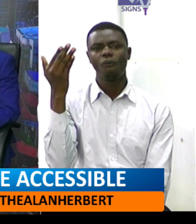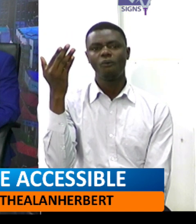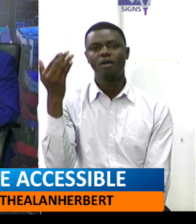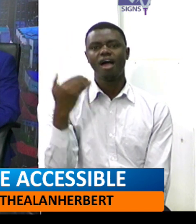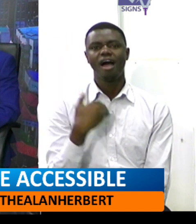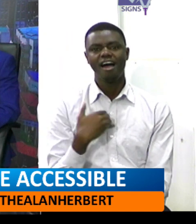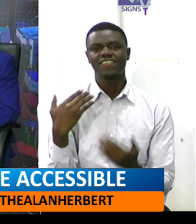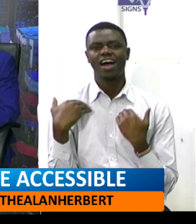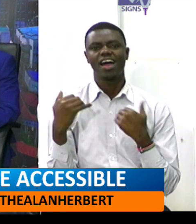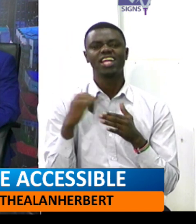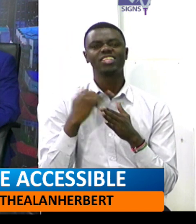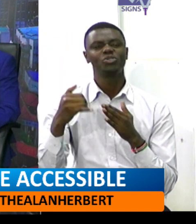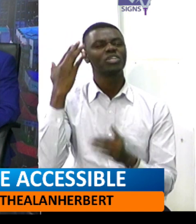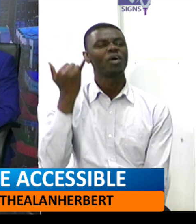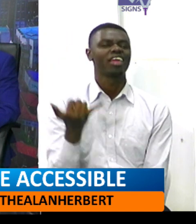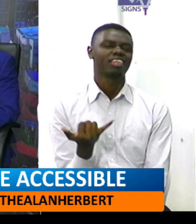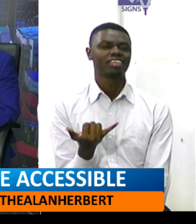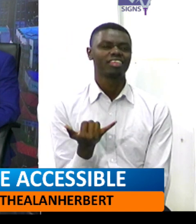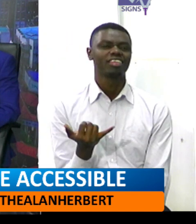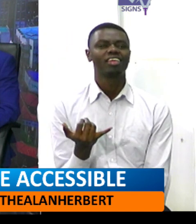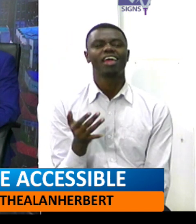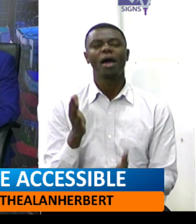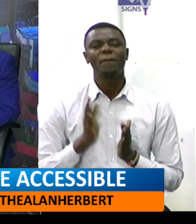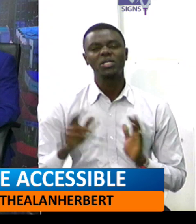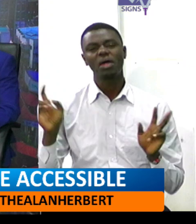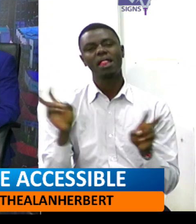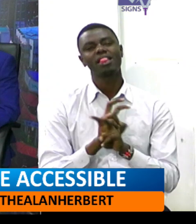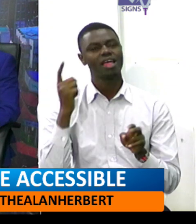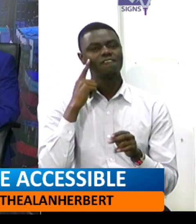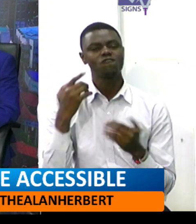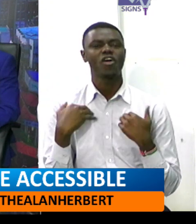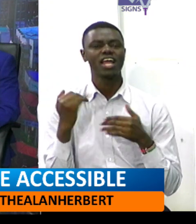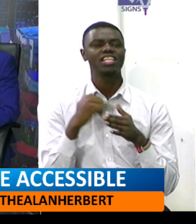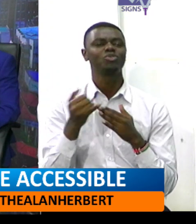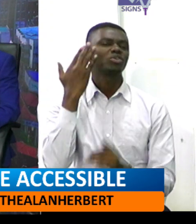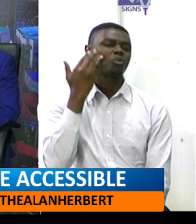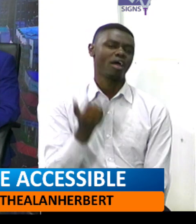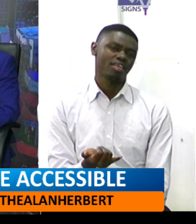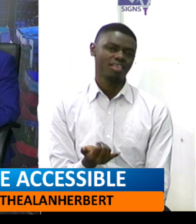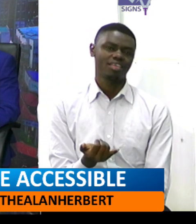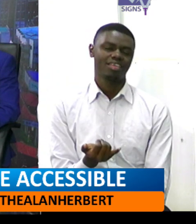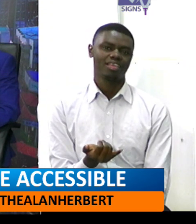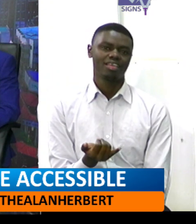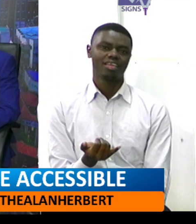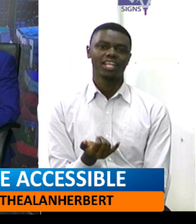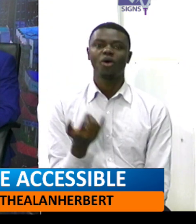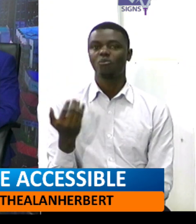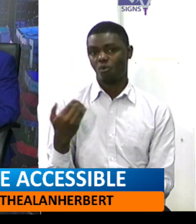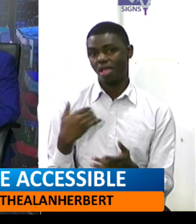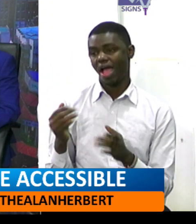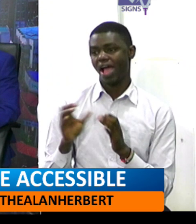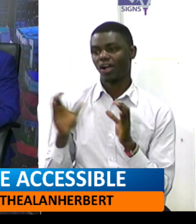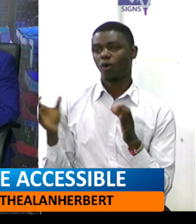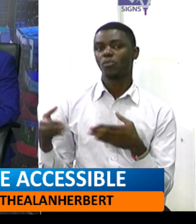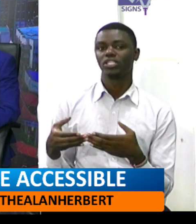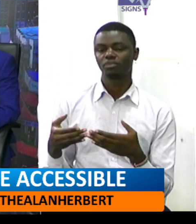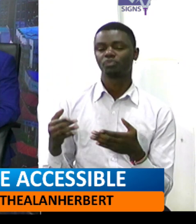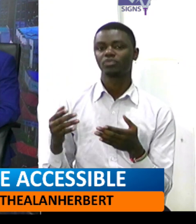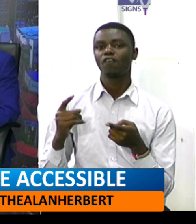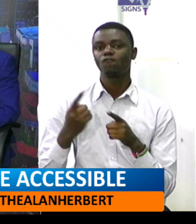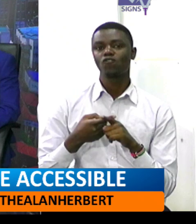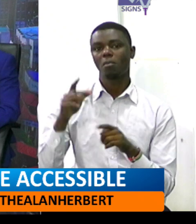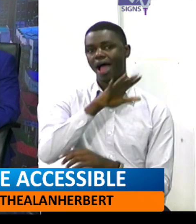have health insurance? Why should anybody look for a cover for health insurance? Because we come from a community, from the